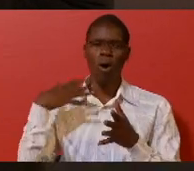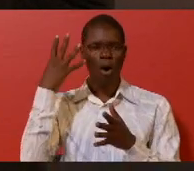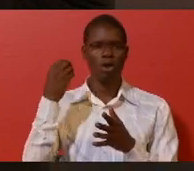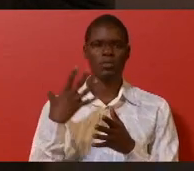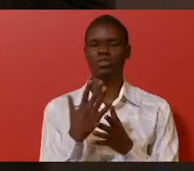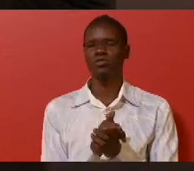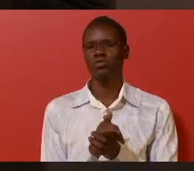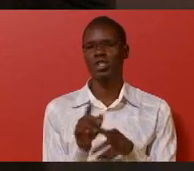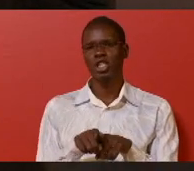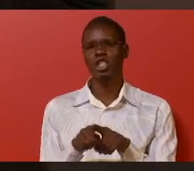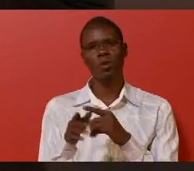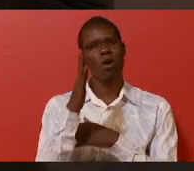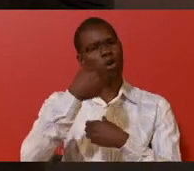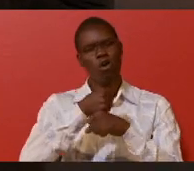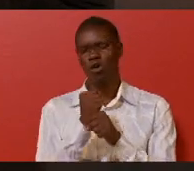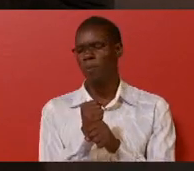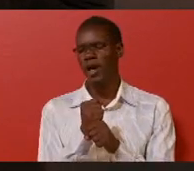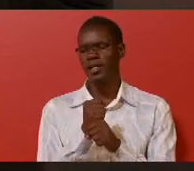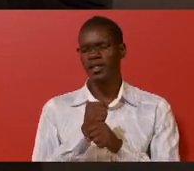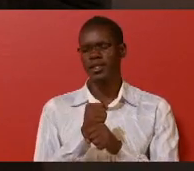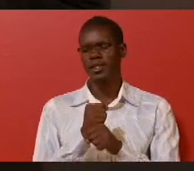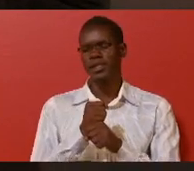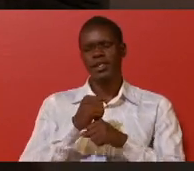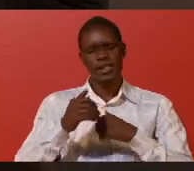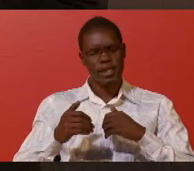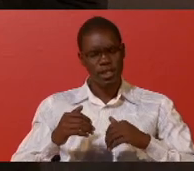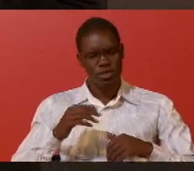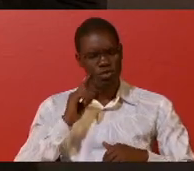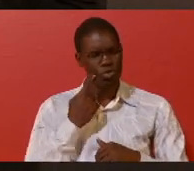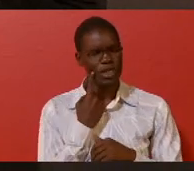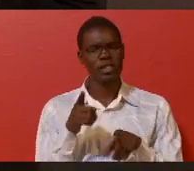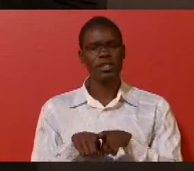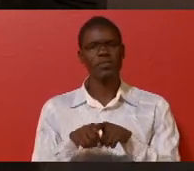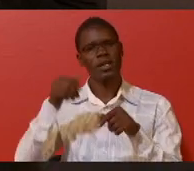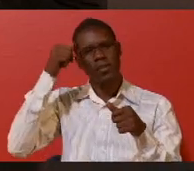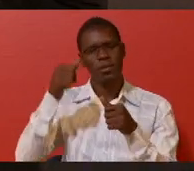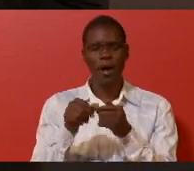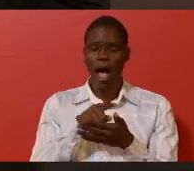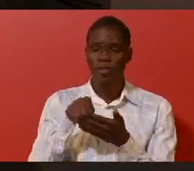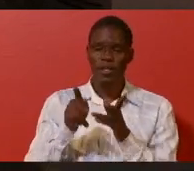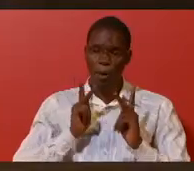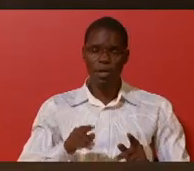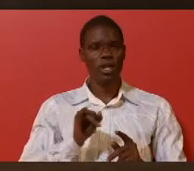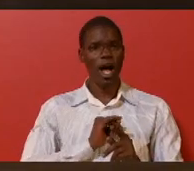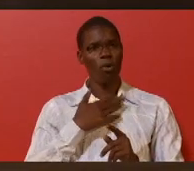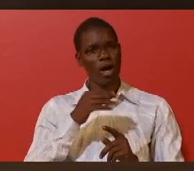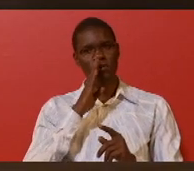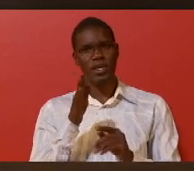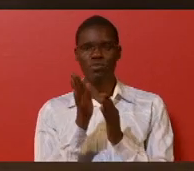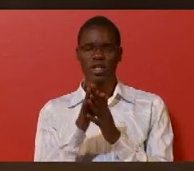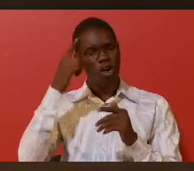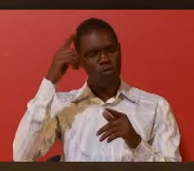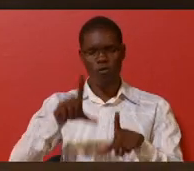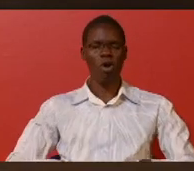that. And God made it so pleasurable that you will remember that this is the person you want to be with for life. It's glue, you